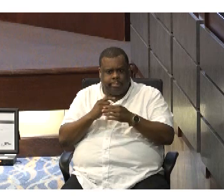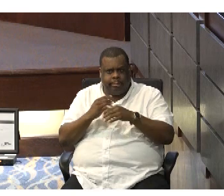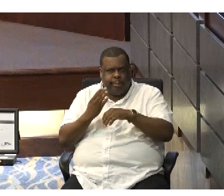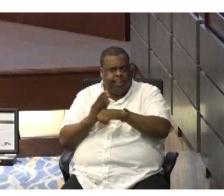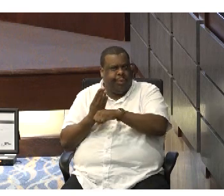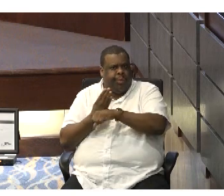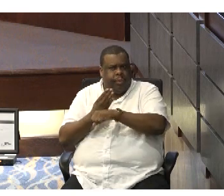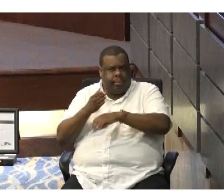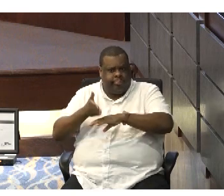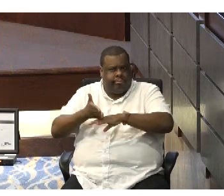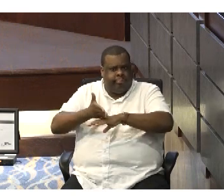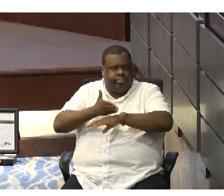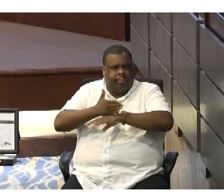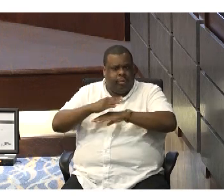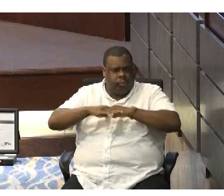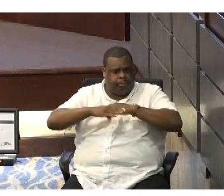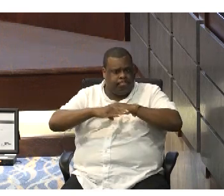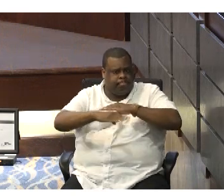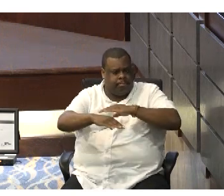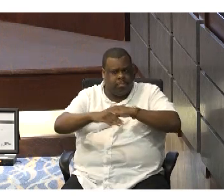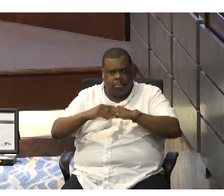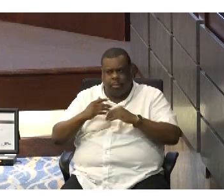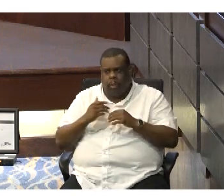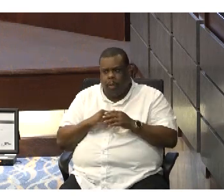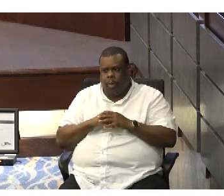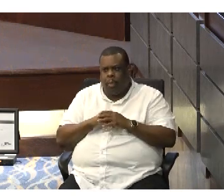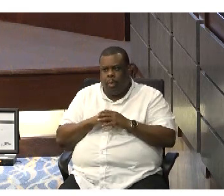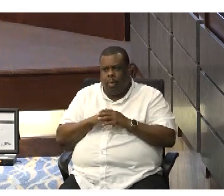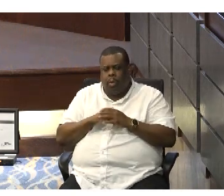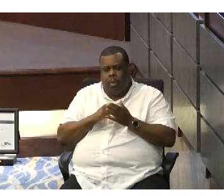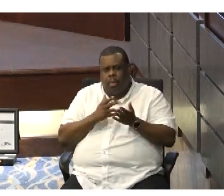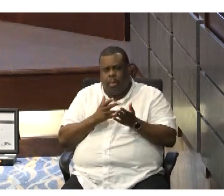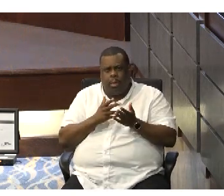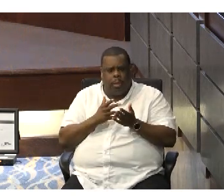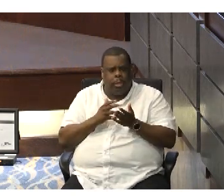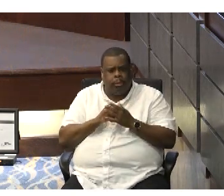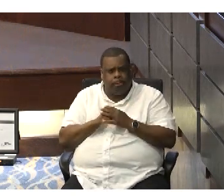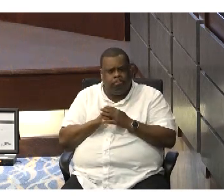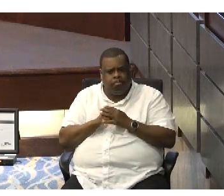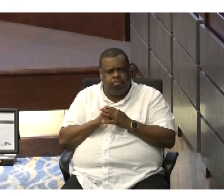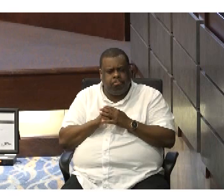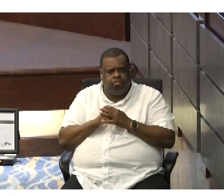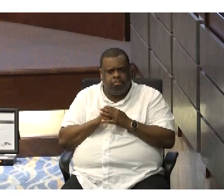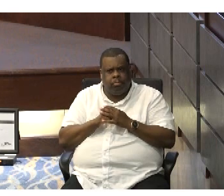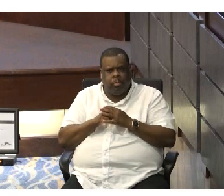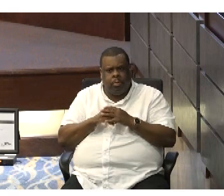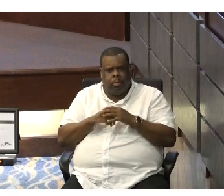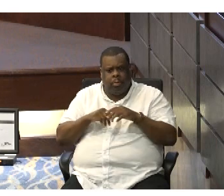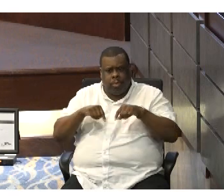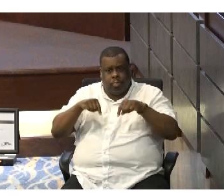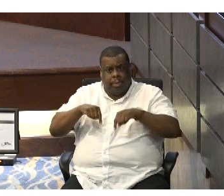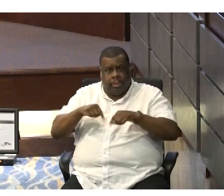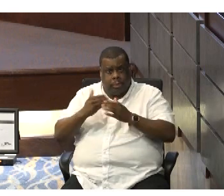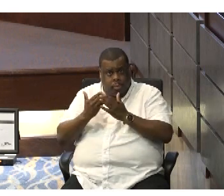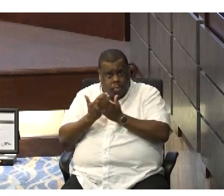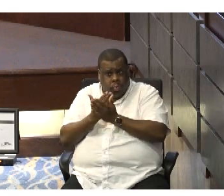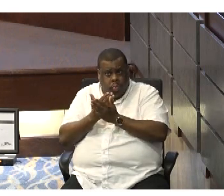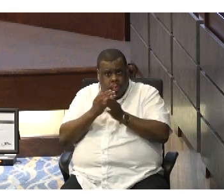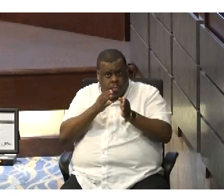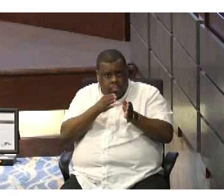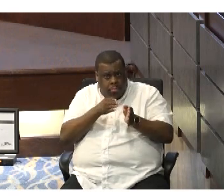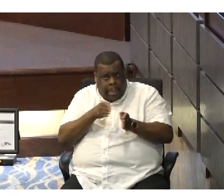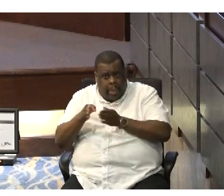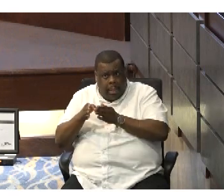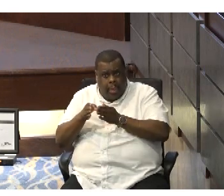still a market for neighborhoods without sidewalks, I guess. So I don't know, I want to, but this is on new development, and maybe to follow up on